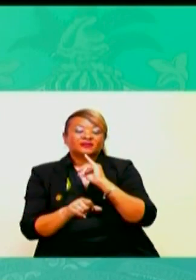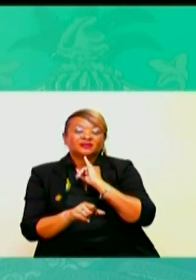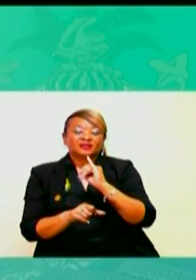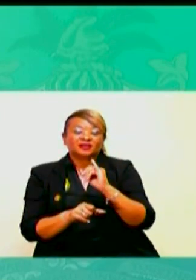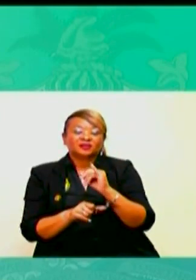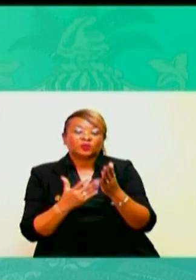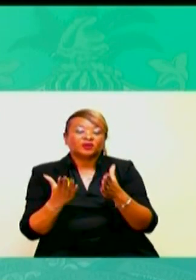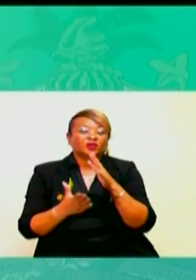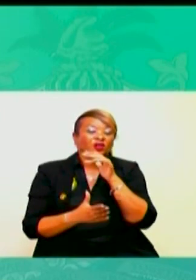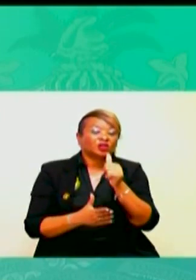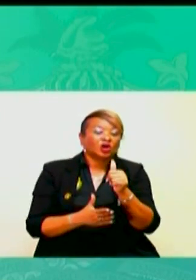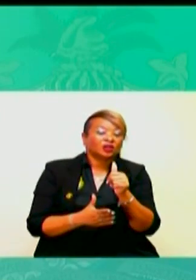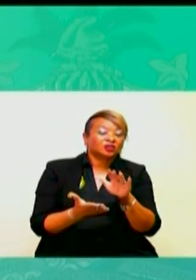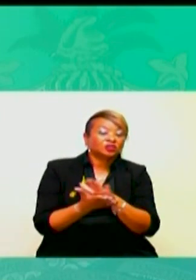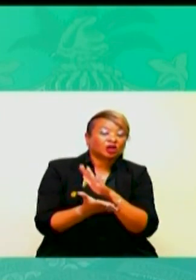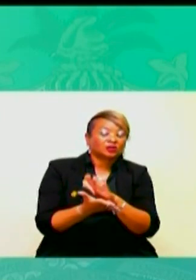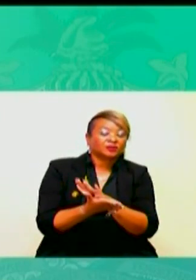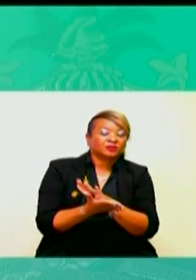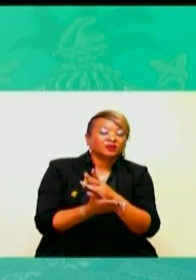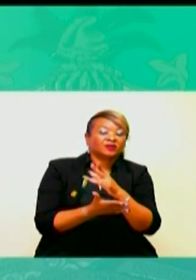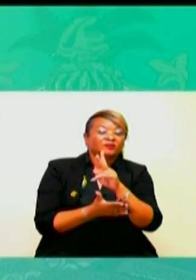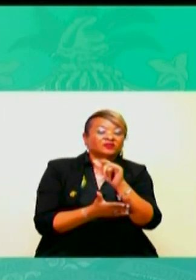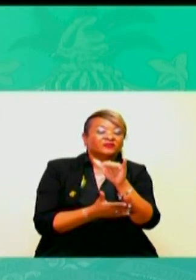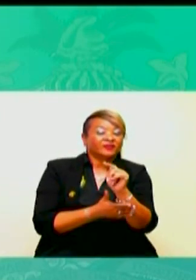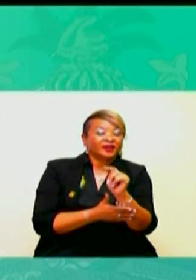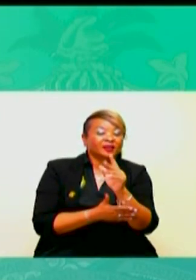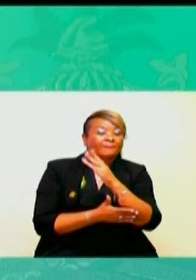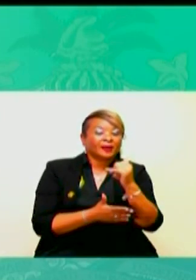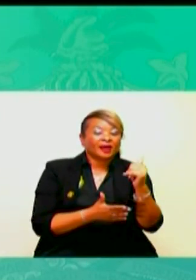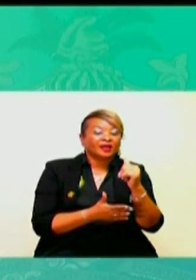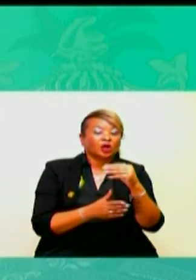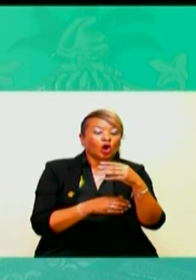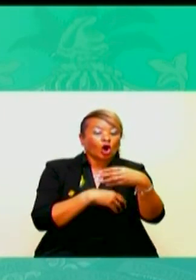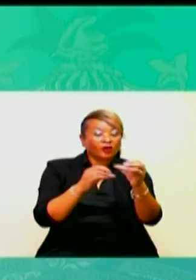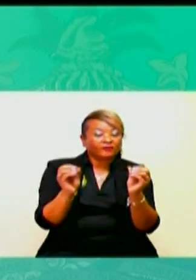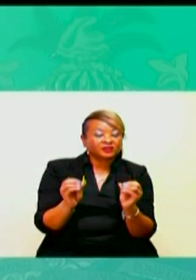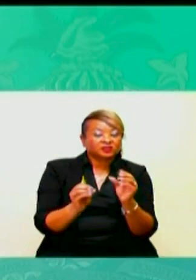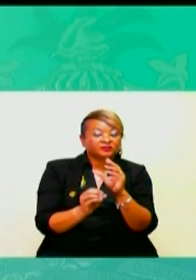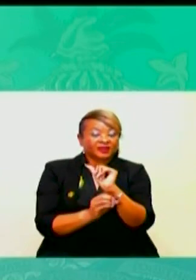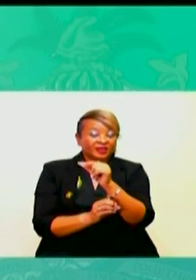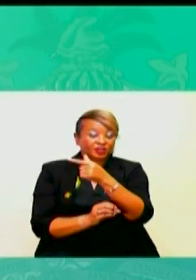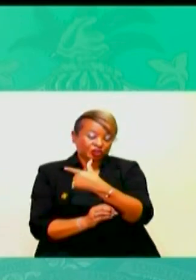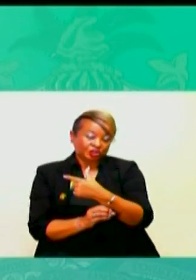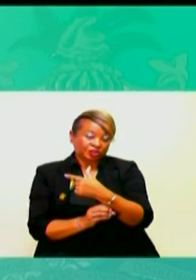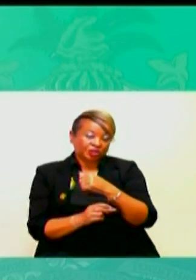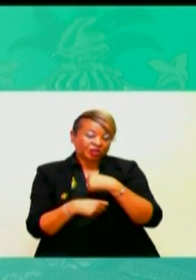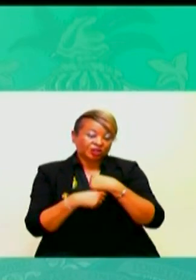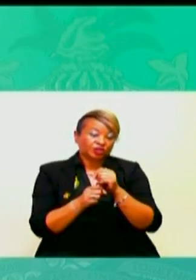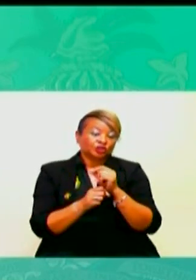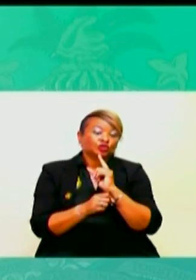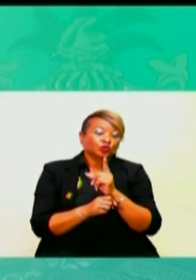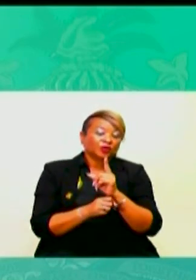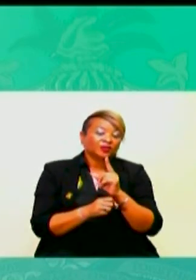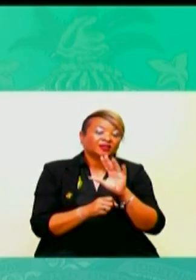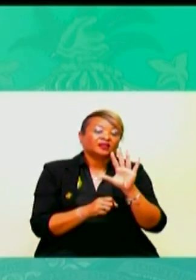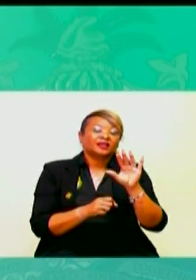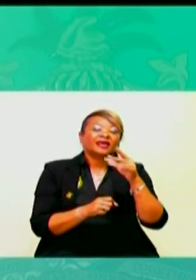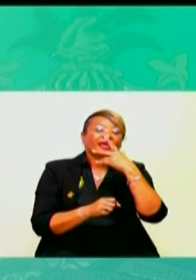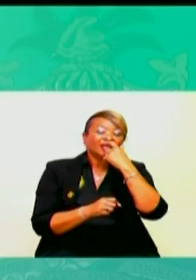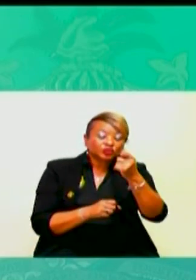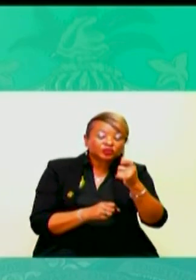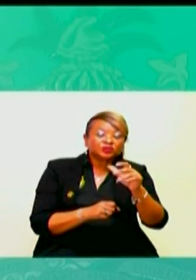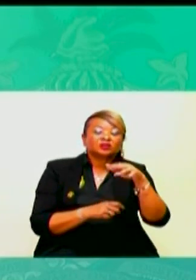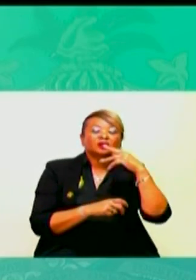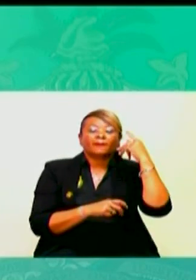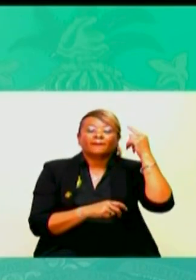or not the document was vetted by the Office of the Attorney General to ensure that the interests of the government and the